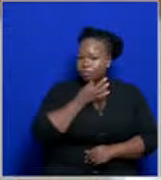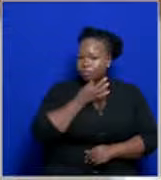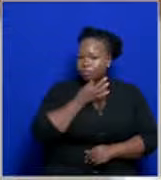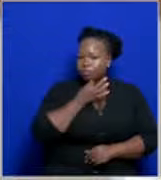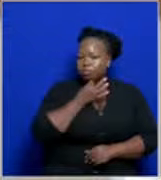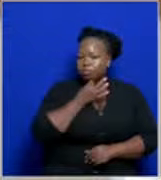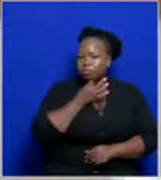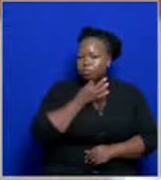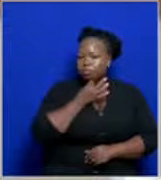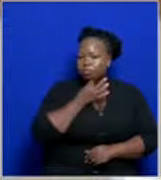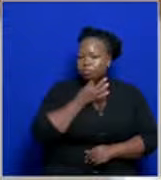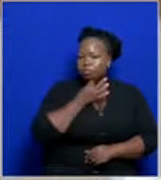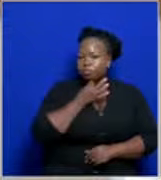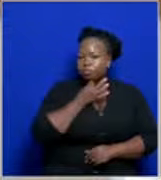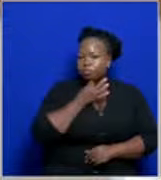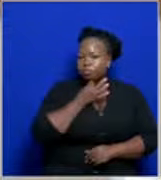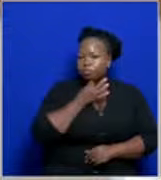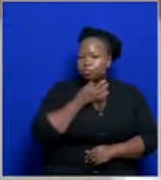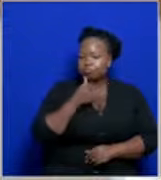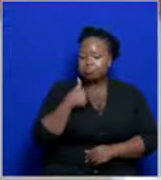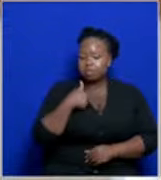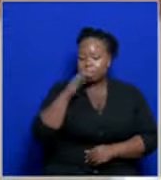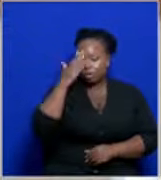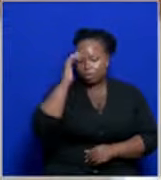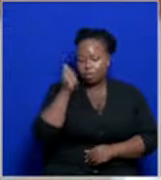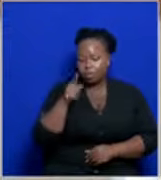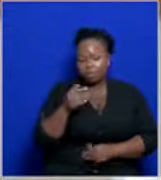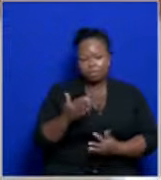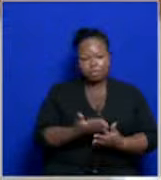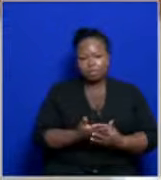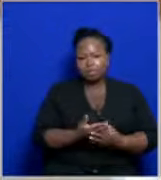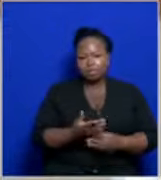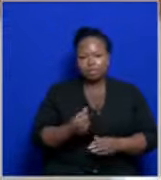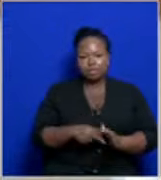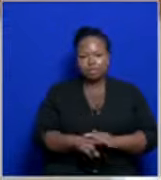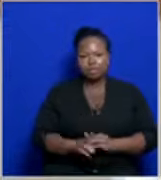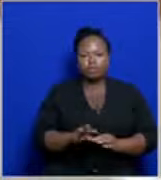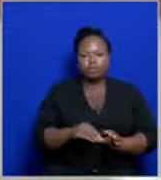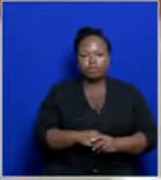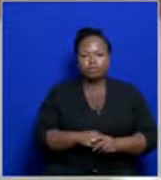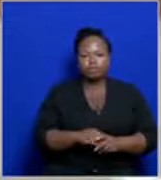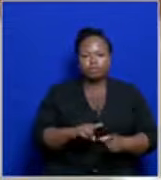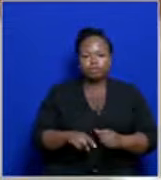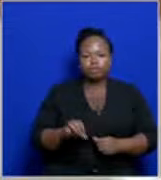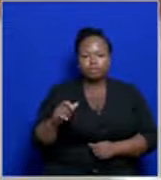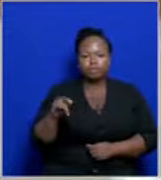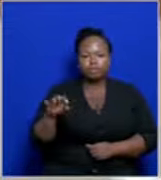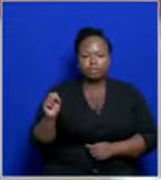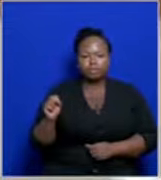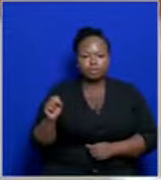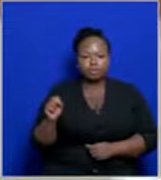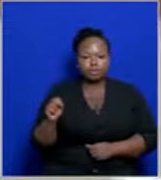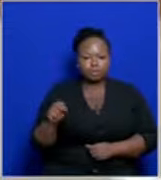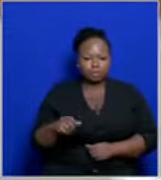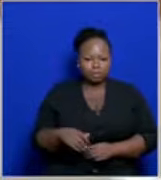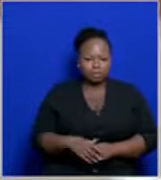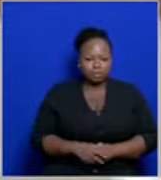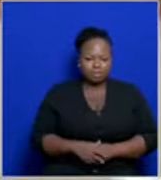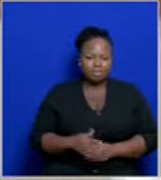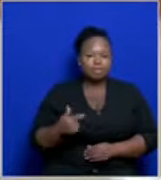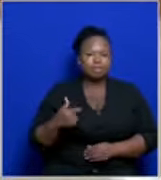as far as I'm aware, this case does not involve the video recordings shared by Commissioner Spies with the Commission. I've been able to obtain records